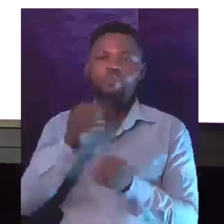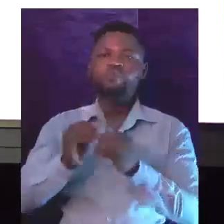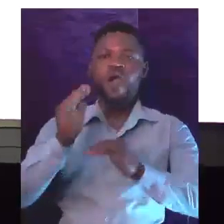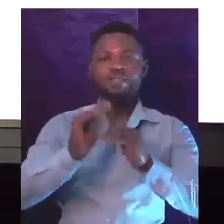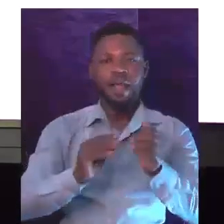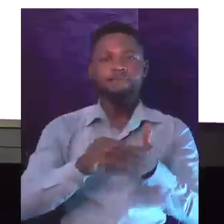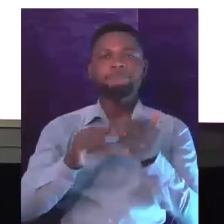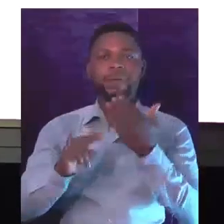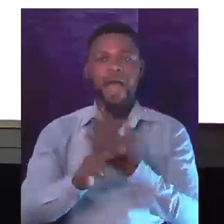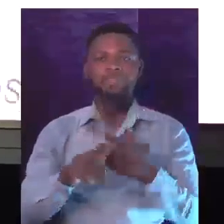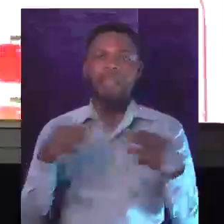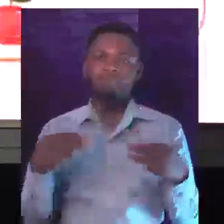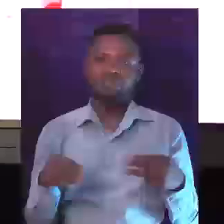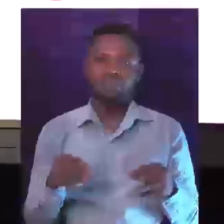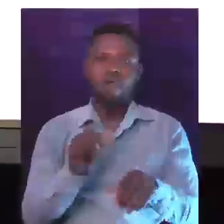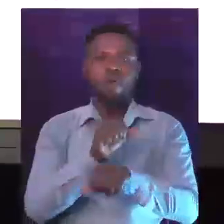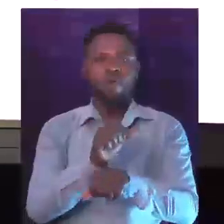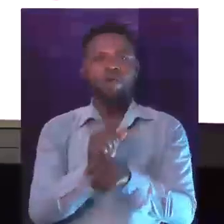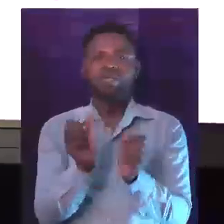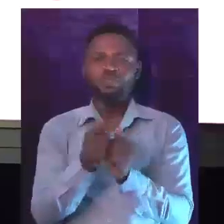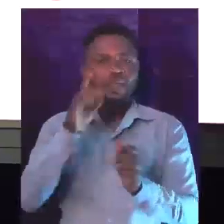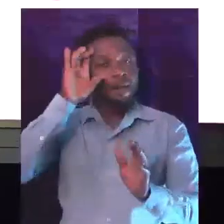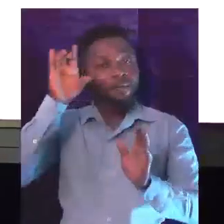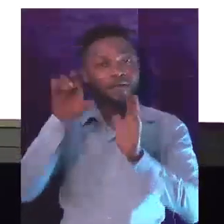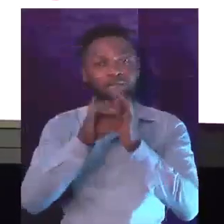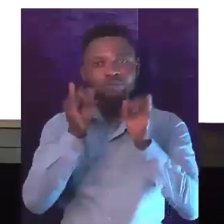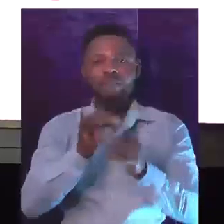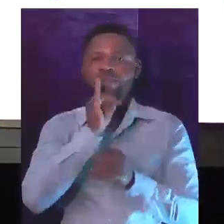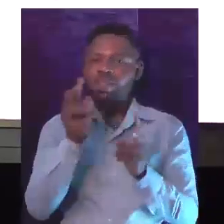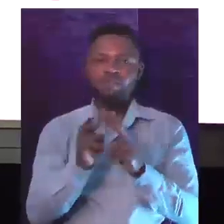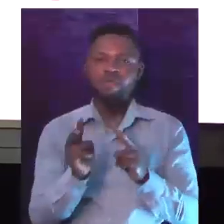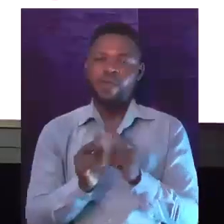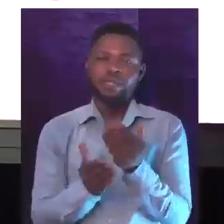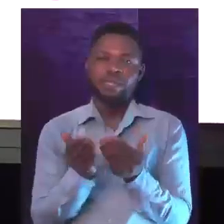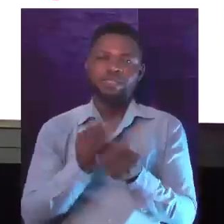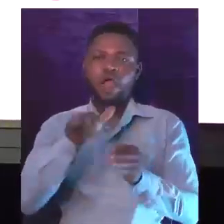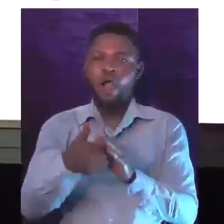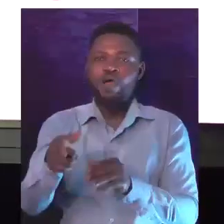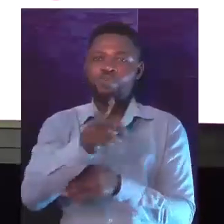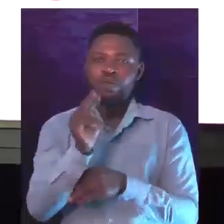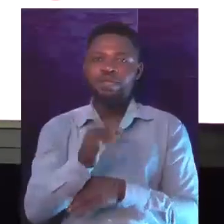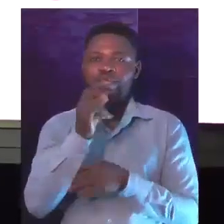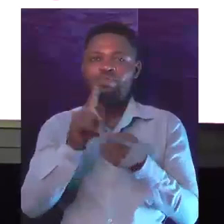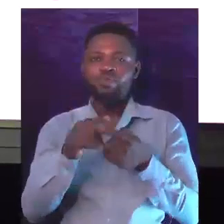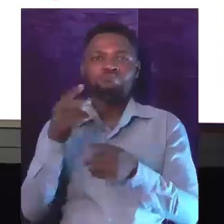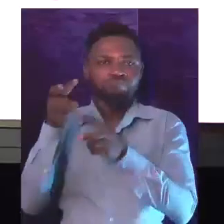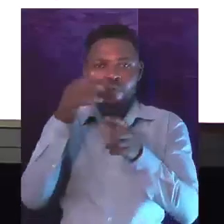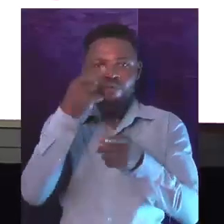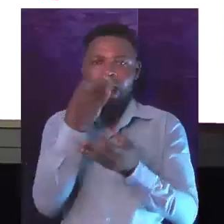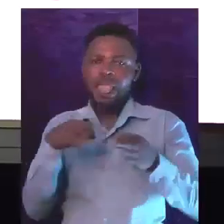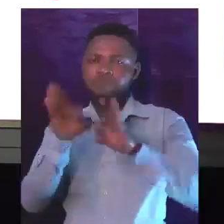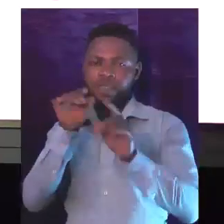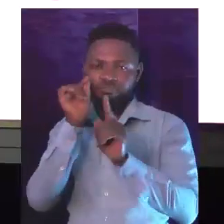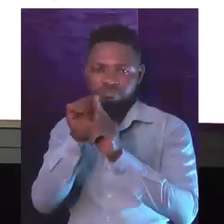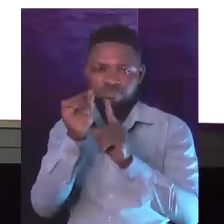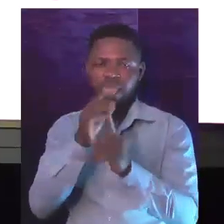than March sales. Working with pictograms is actually very, very easy. All you need to do is look out for the key and